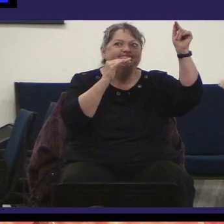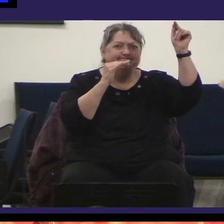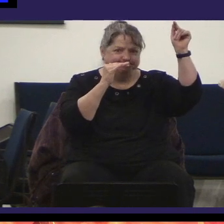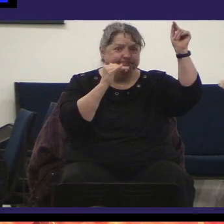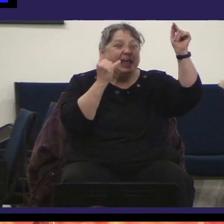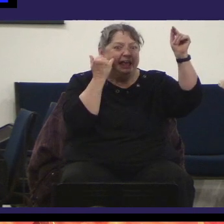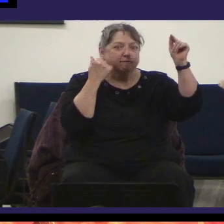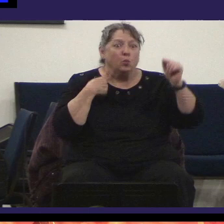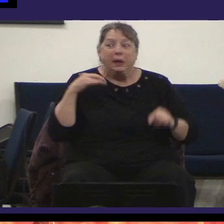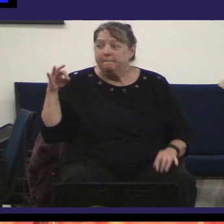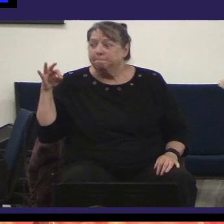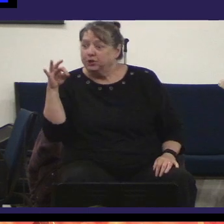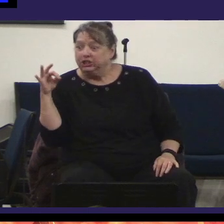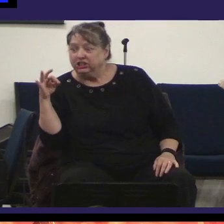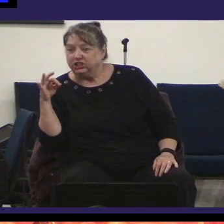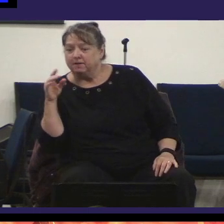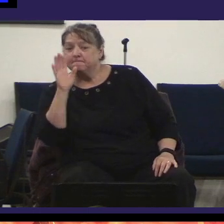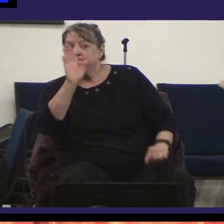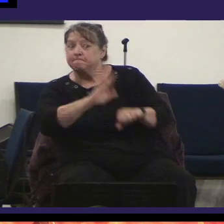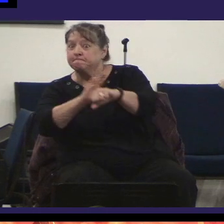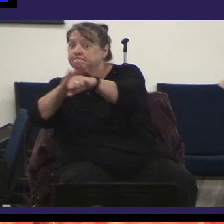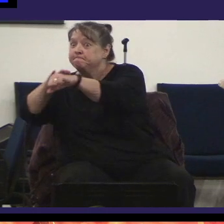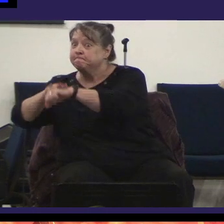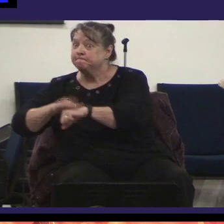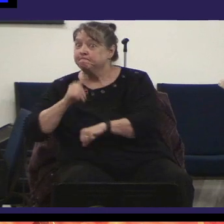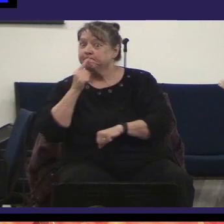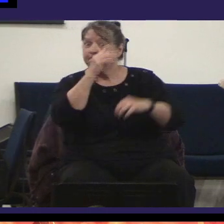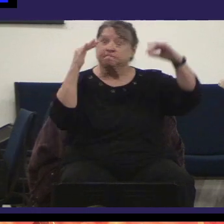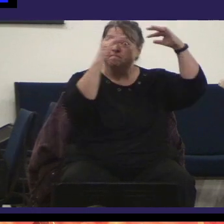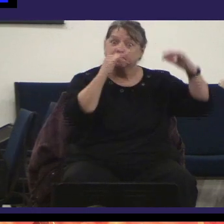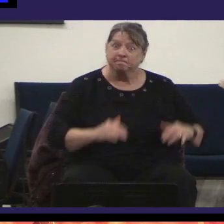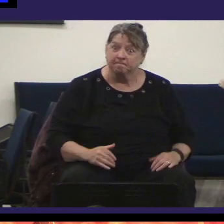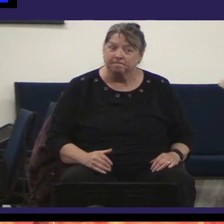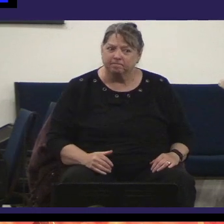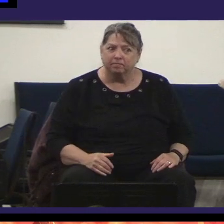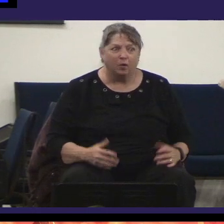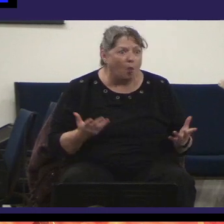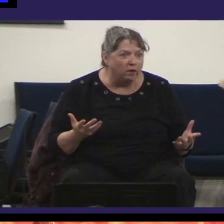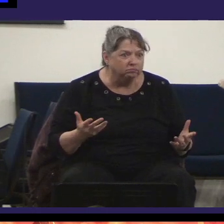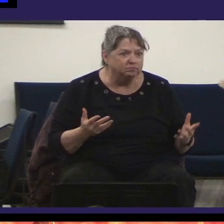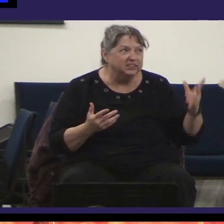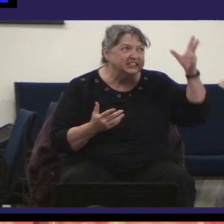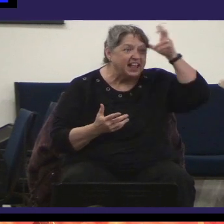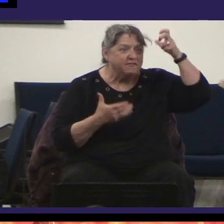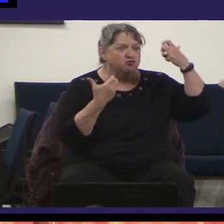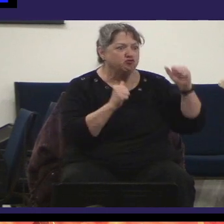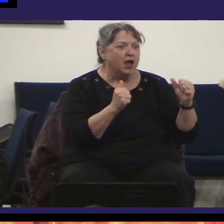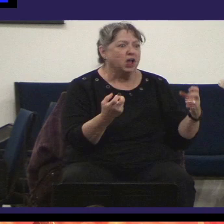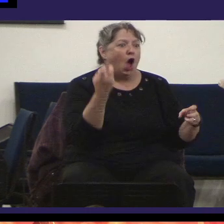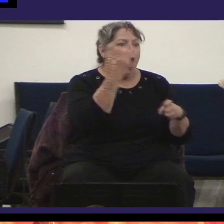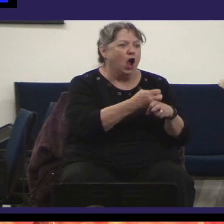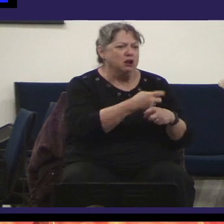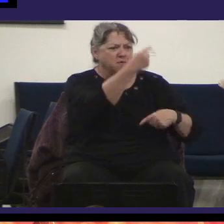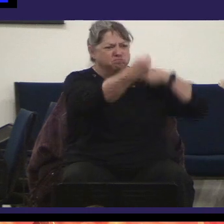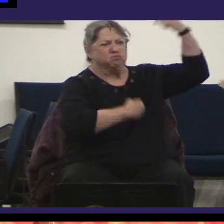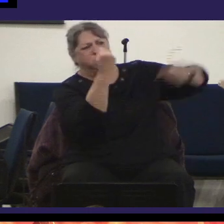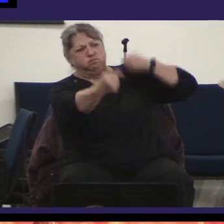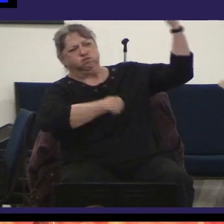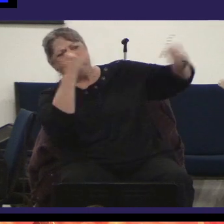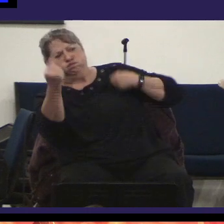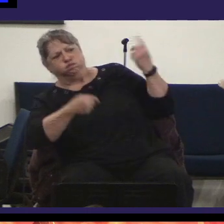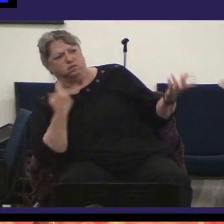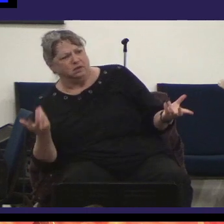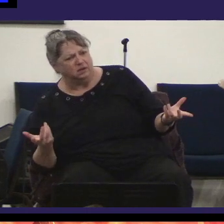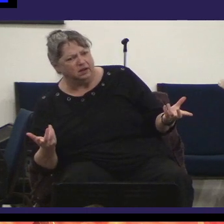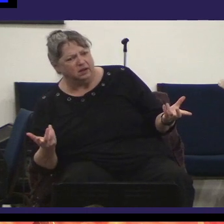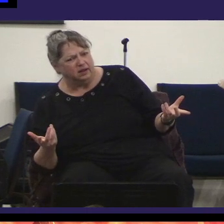that. And that's why a smart pastor is going to ask people to pray for him. I don't know how many of the people prayed, but for those of you